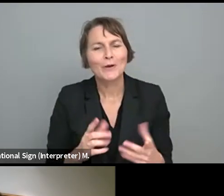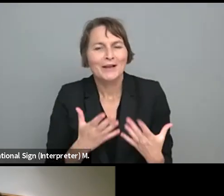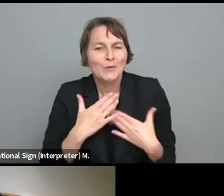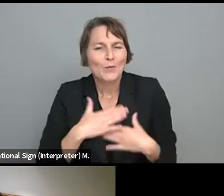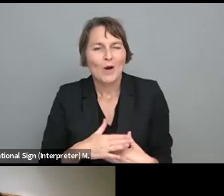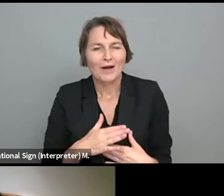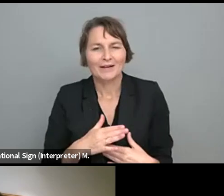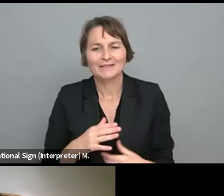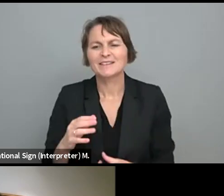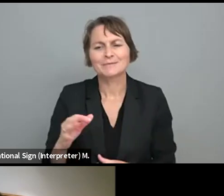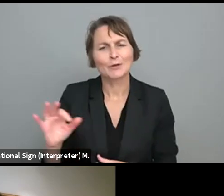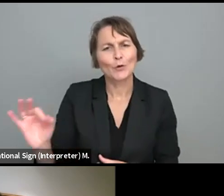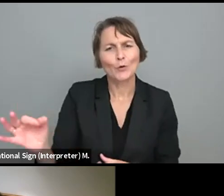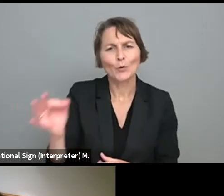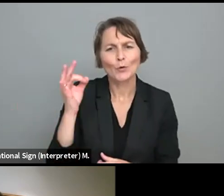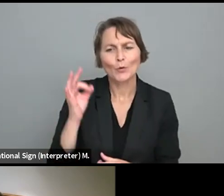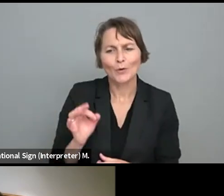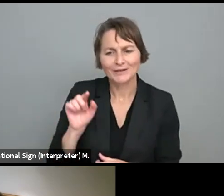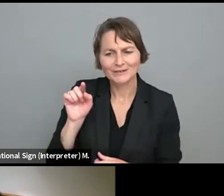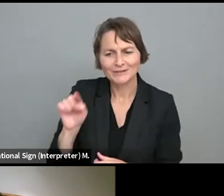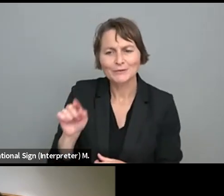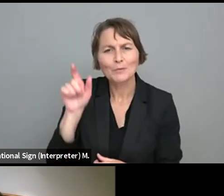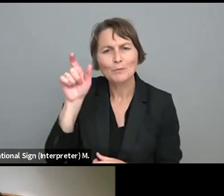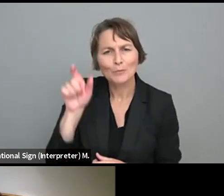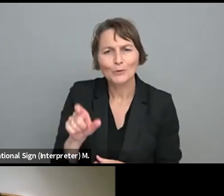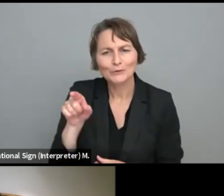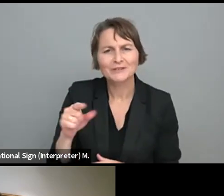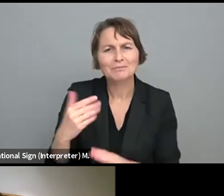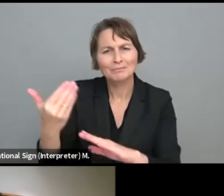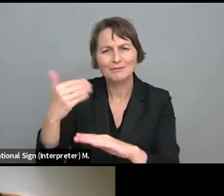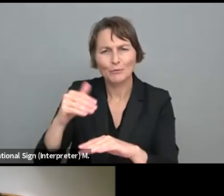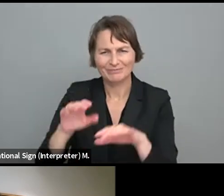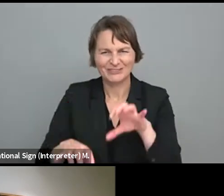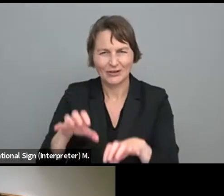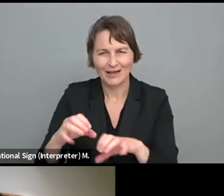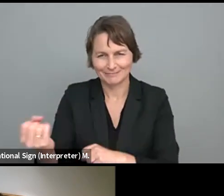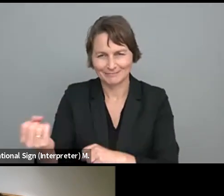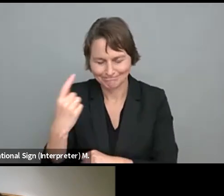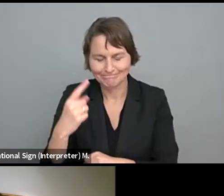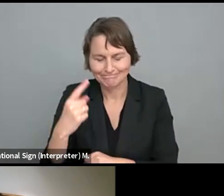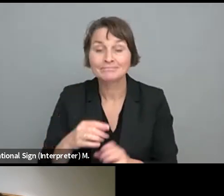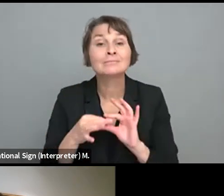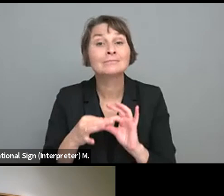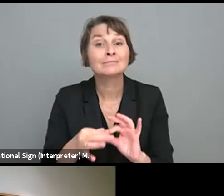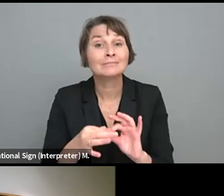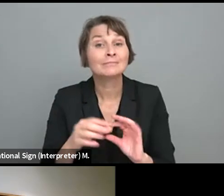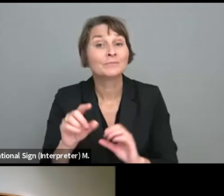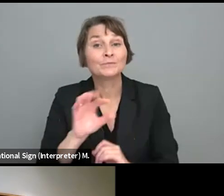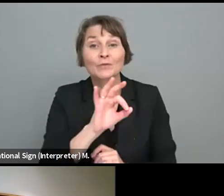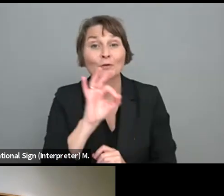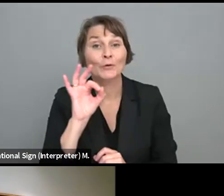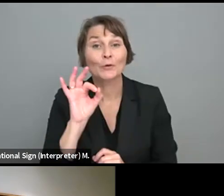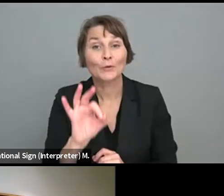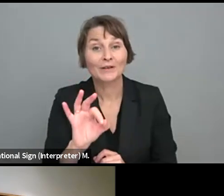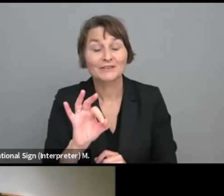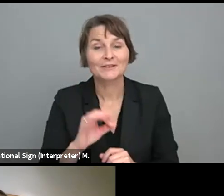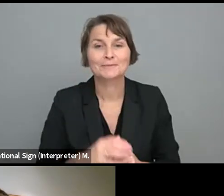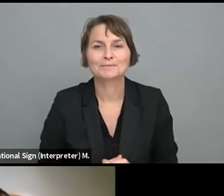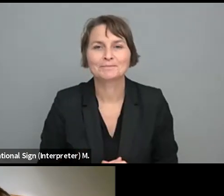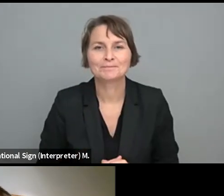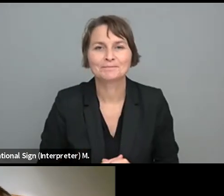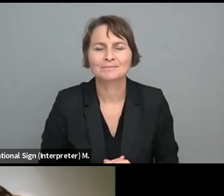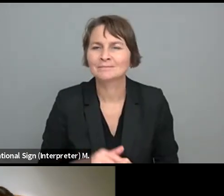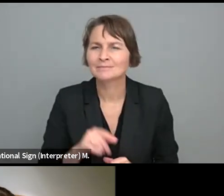was asked by Gokin or Ozkan a little bit earlier in the chat. And the question is this, Thorstein: which